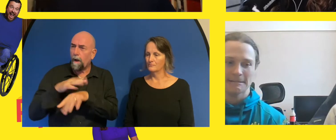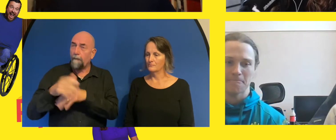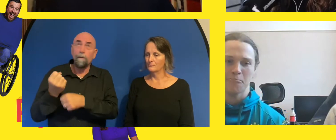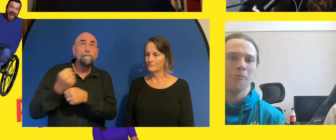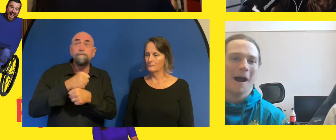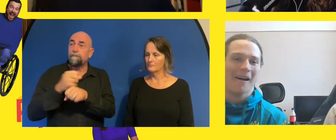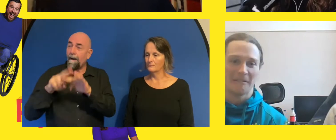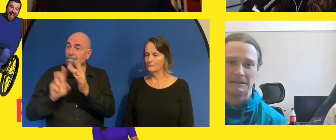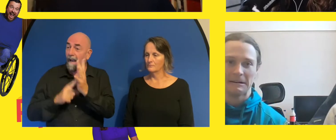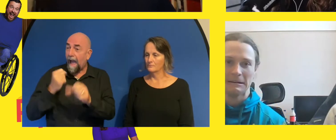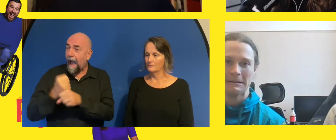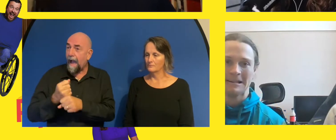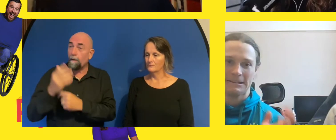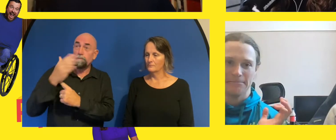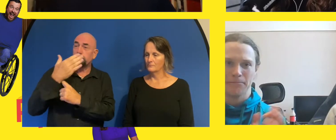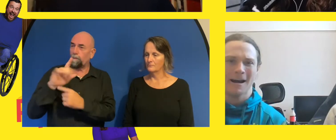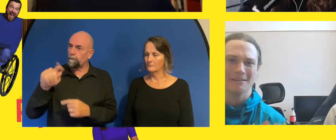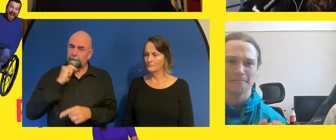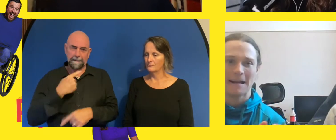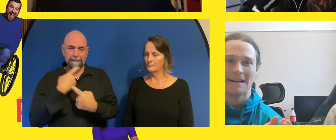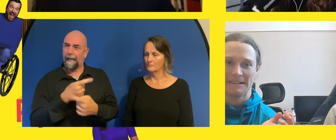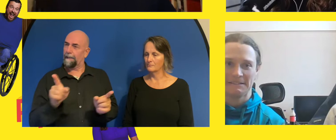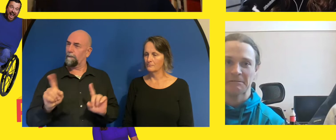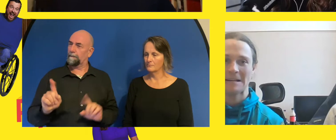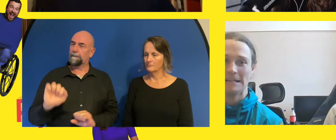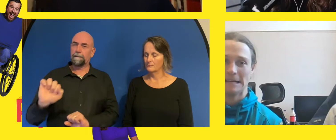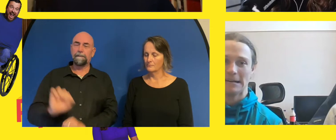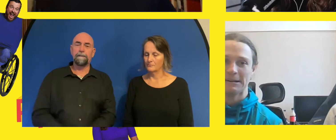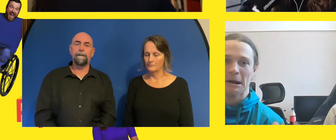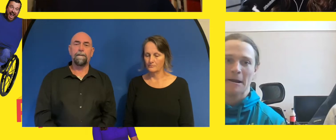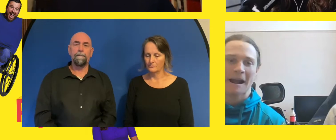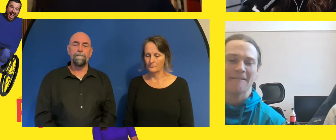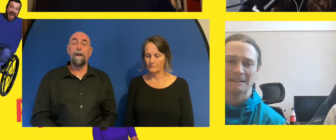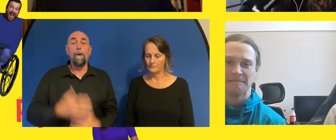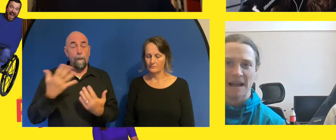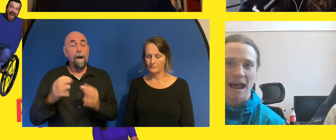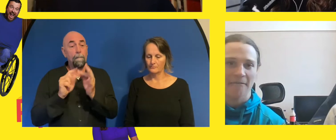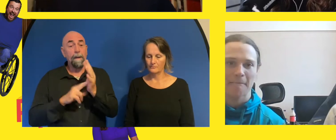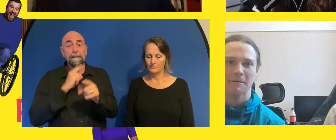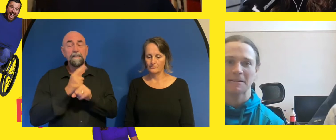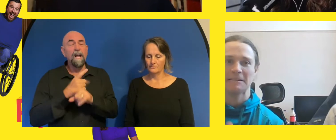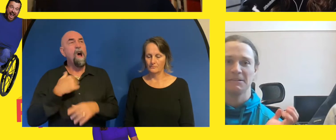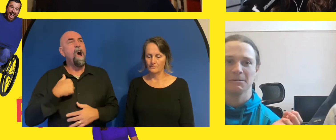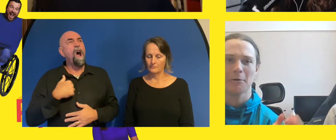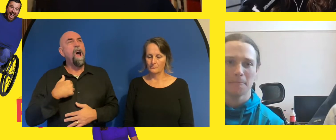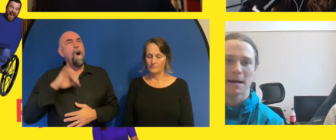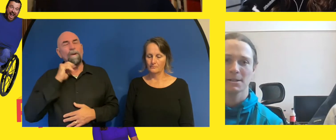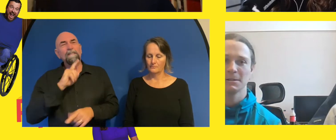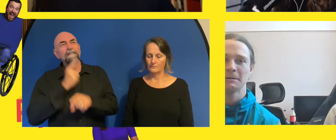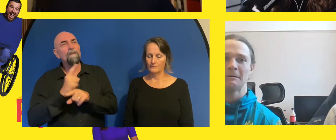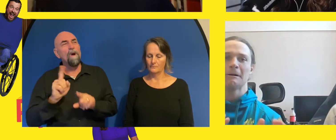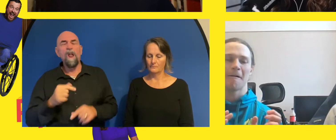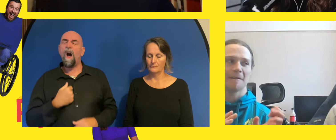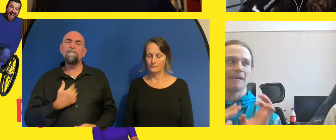it's just proud. It's proud to be an Australian, and carrying the flag represents so